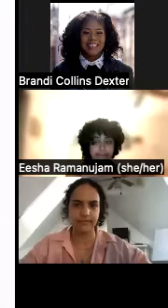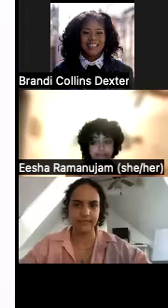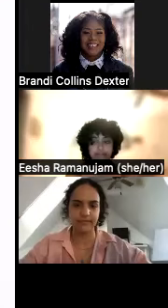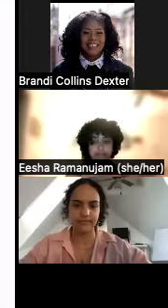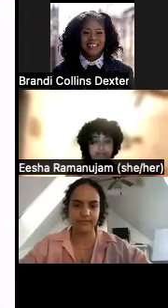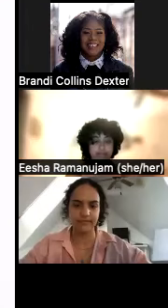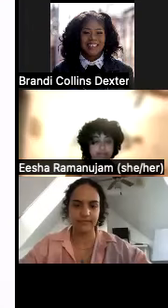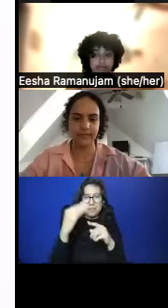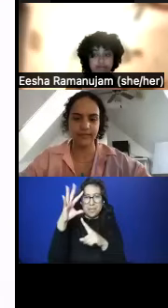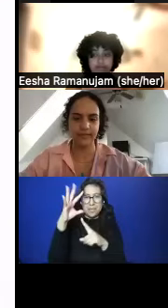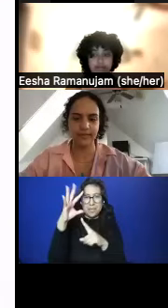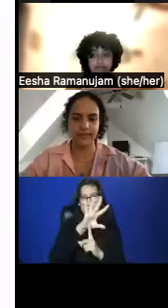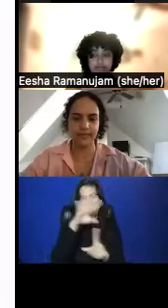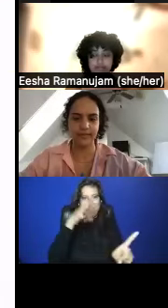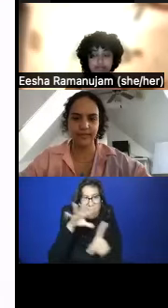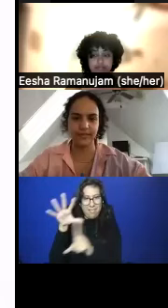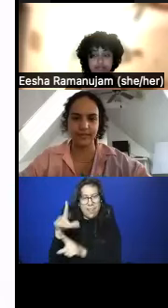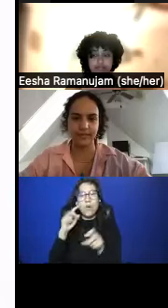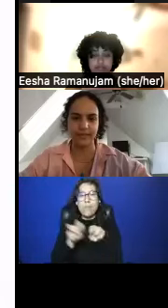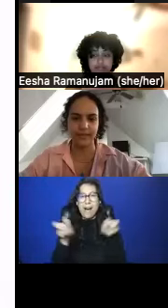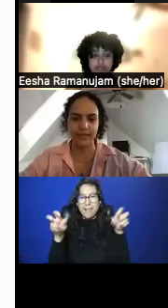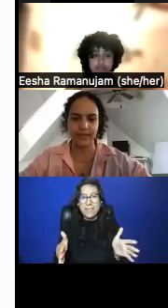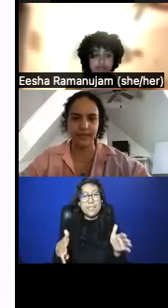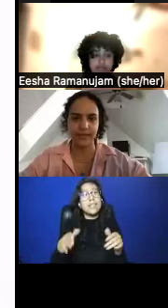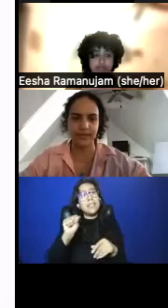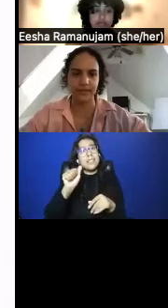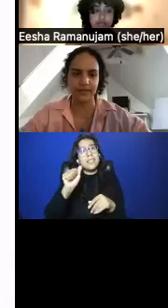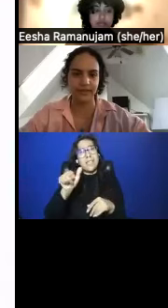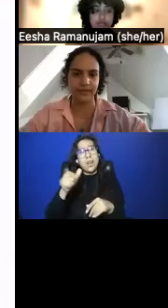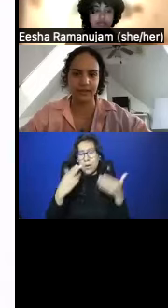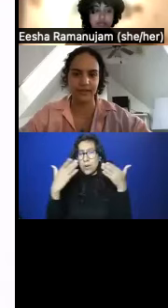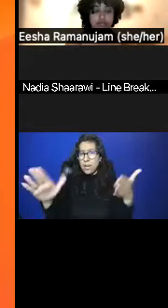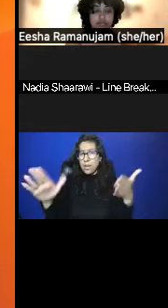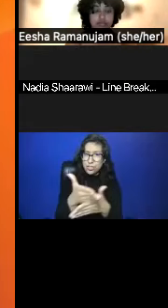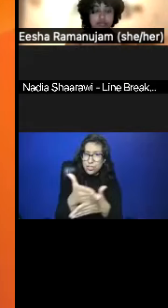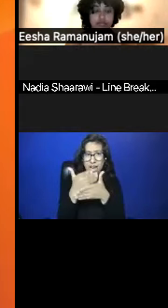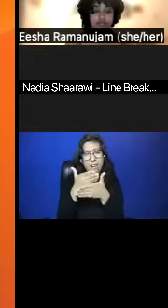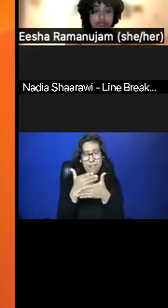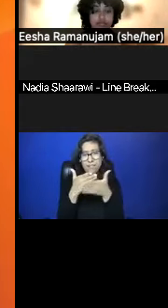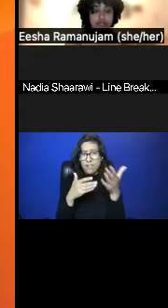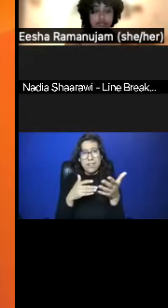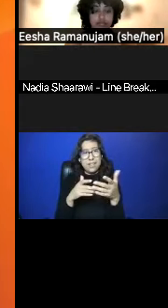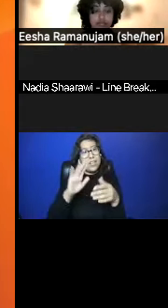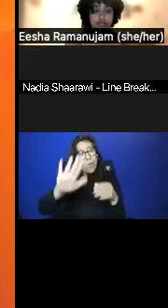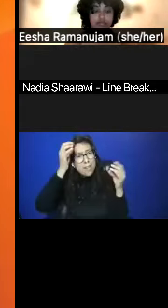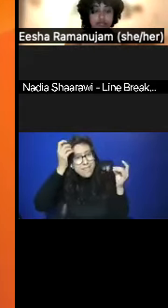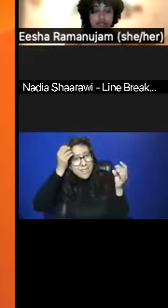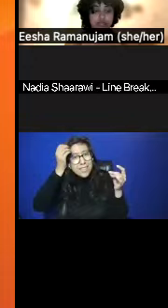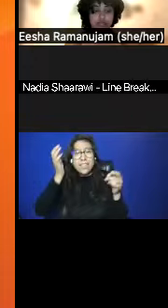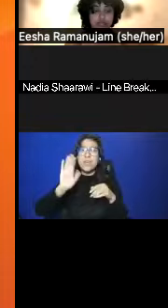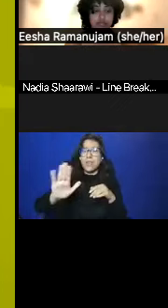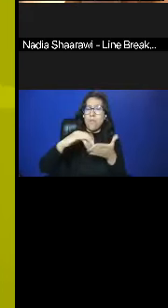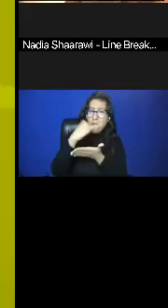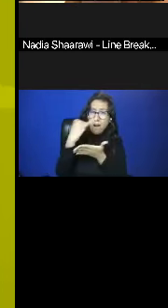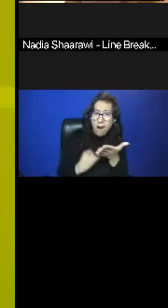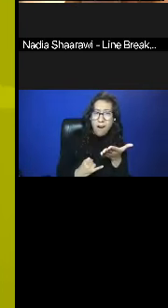our panelists as well in the meantime. But Sarah, please feel free to share a little bit behind your thinking for your art piece that